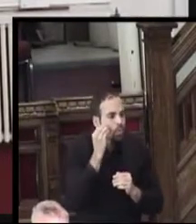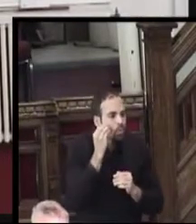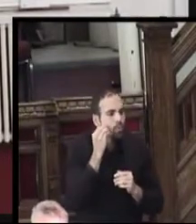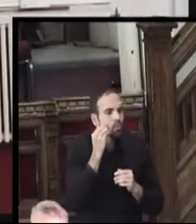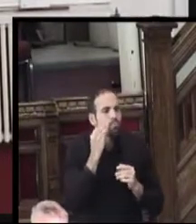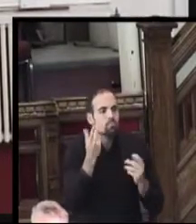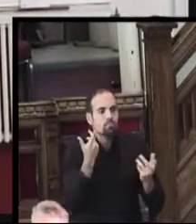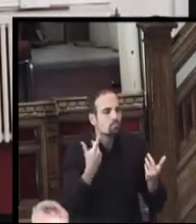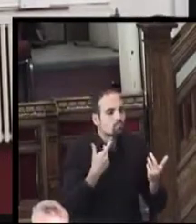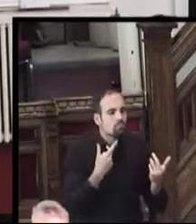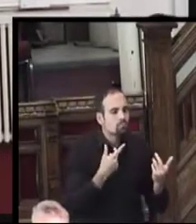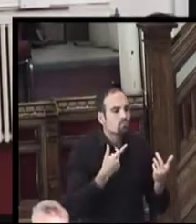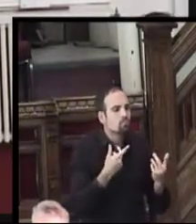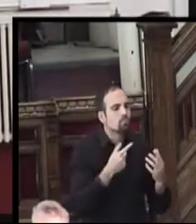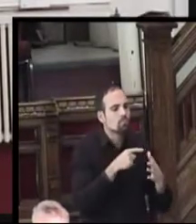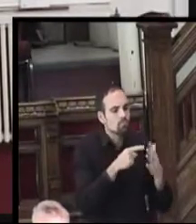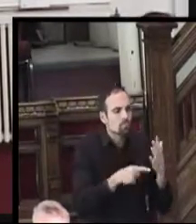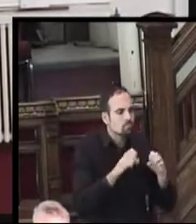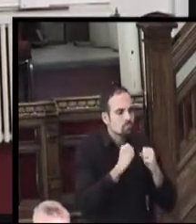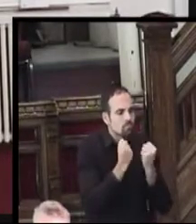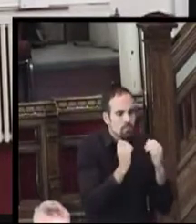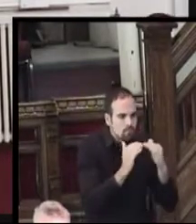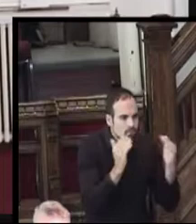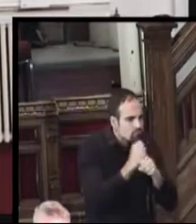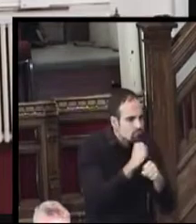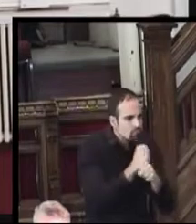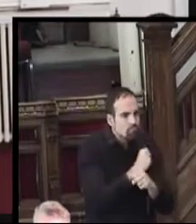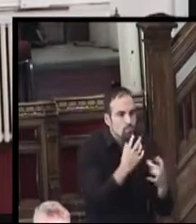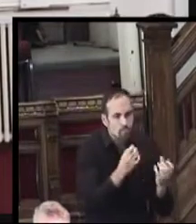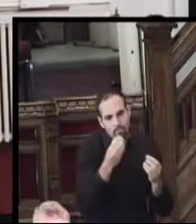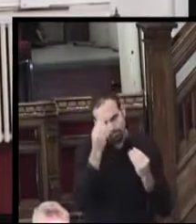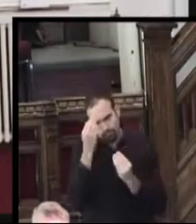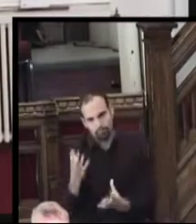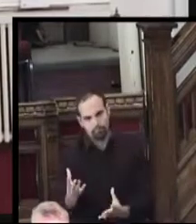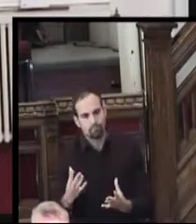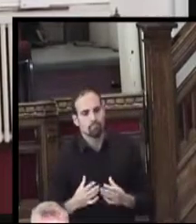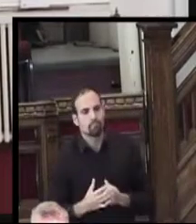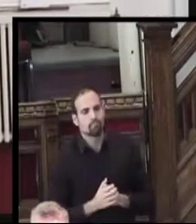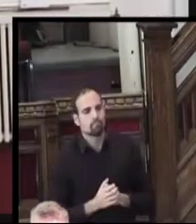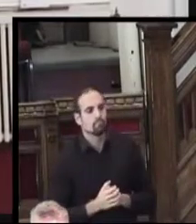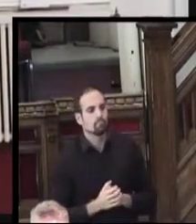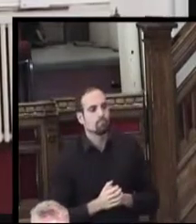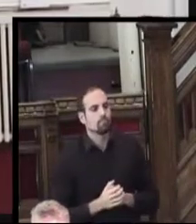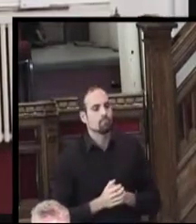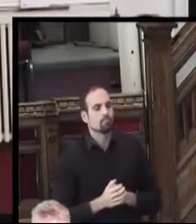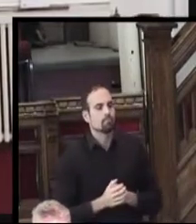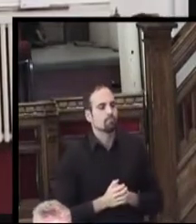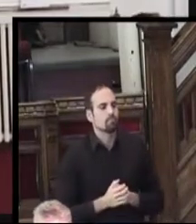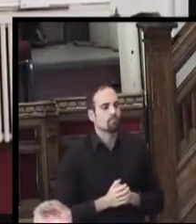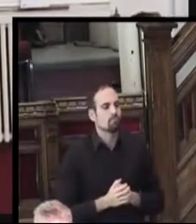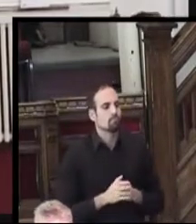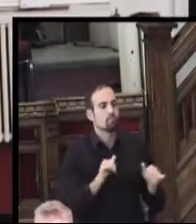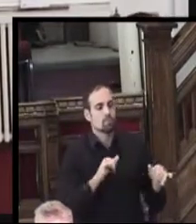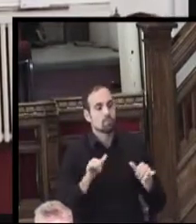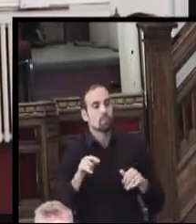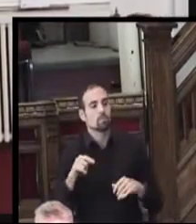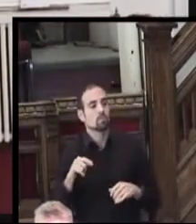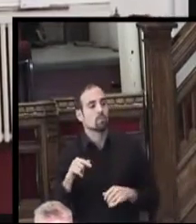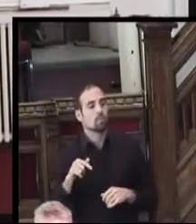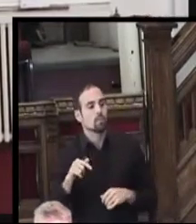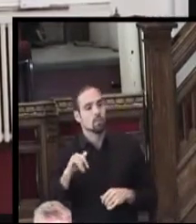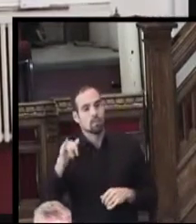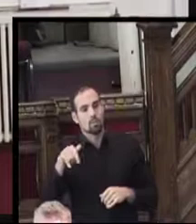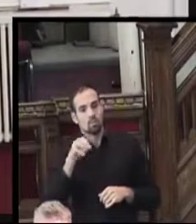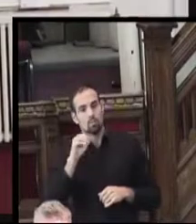your heart and let's see how we can do that ministry together. In addition to this community, Joe Bell, who